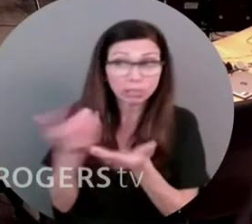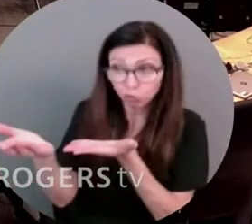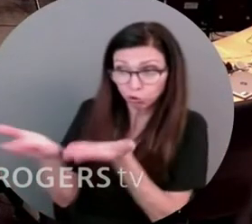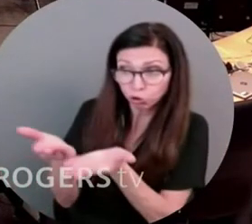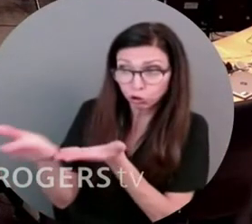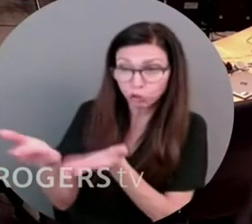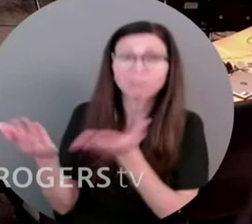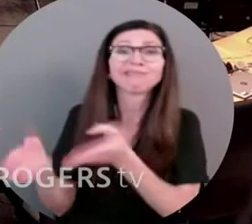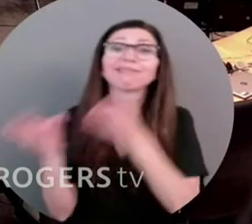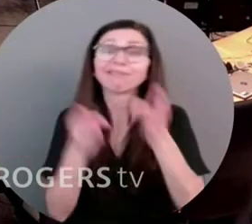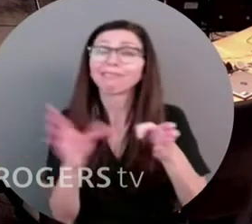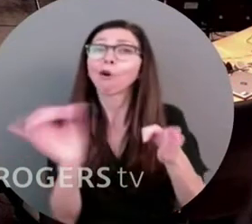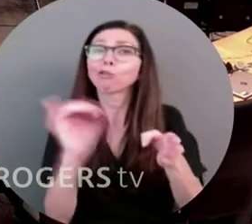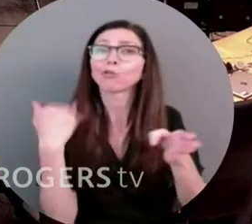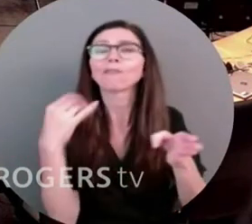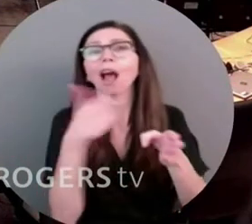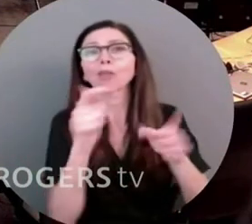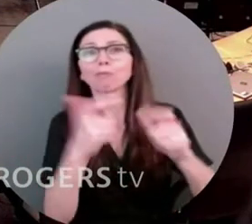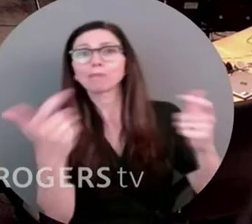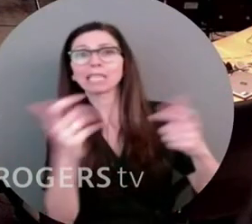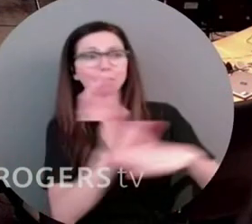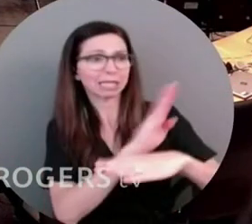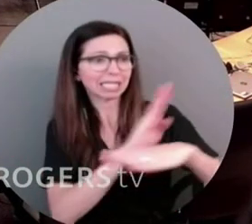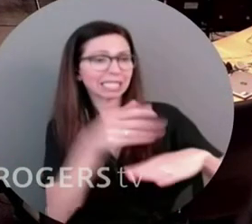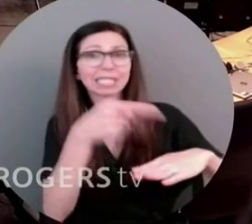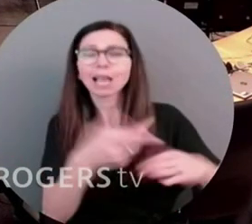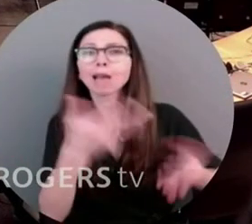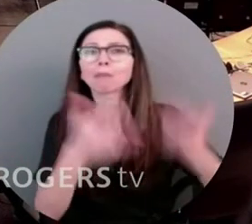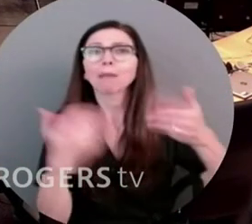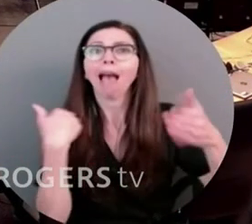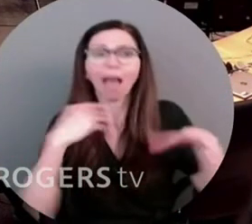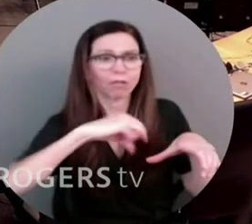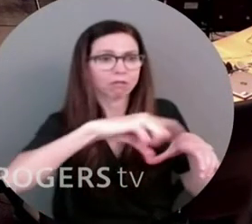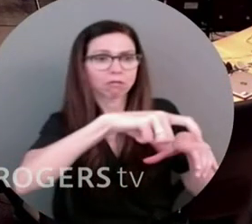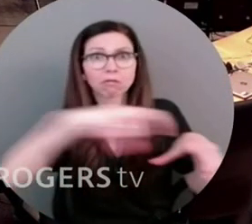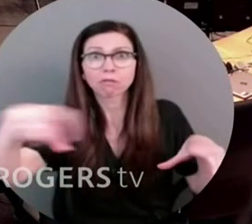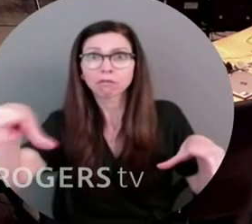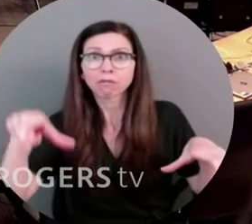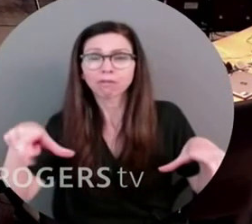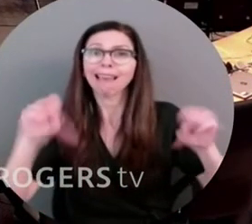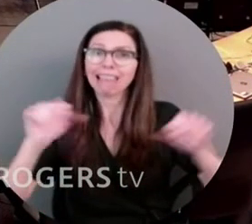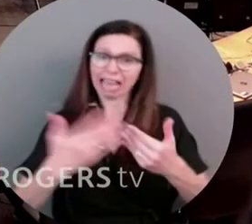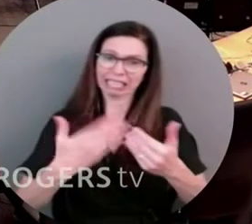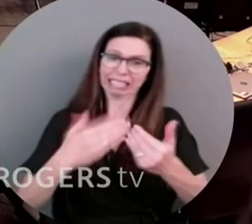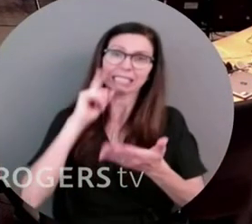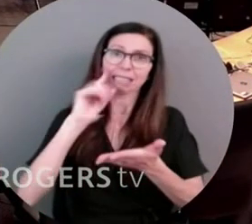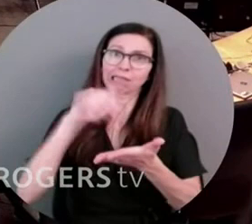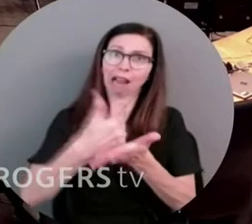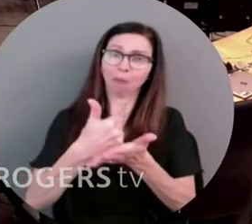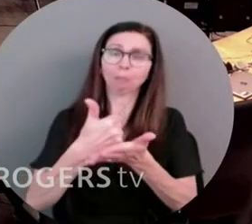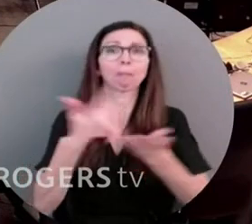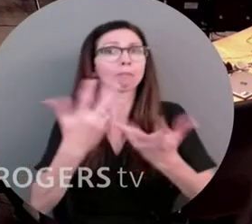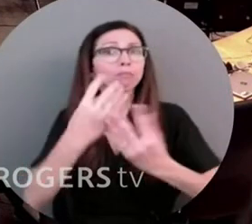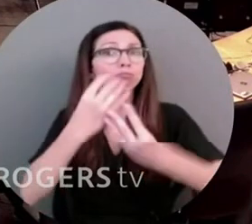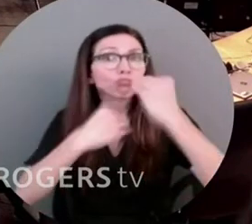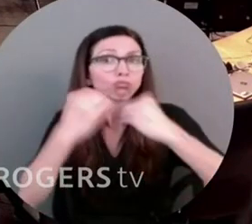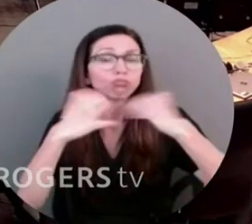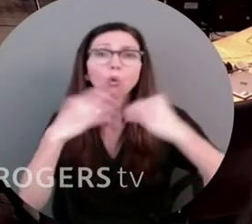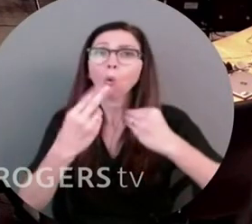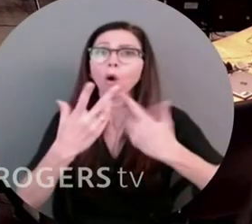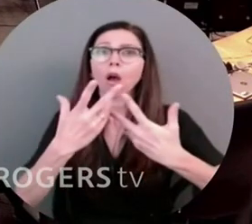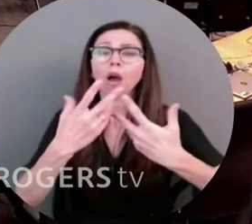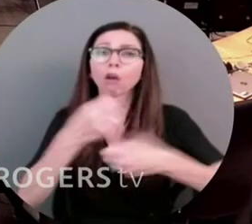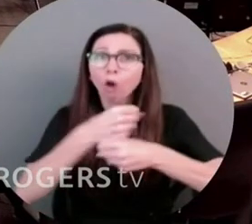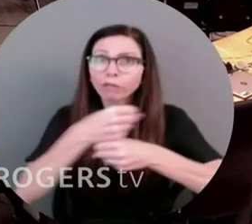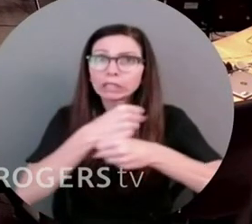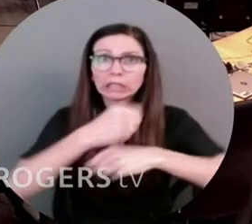So we're looking for every opportunity to make it as easy as possible for them to do that, and it's our job to try to help in this very difficult time. How about the restaurants